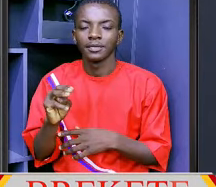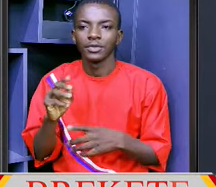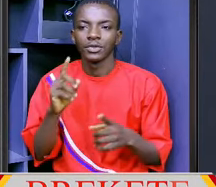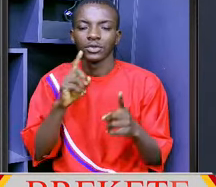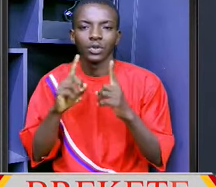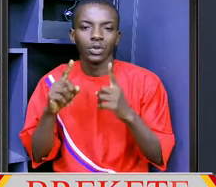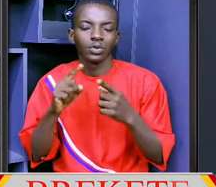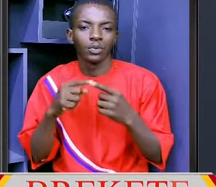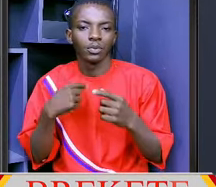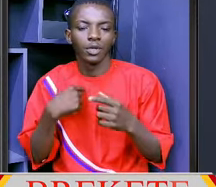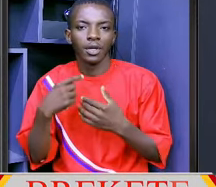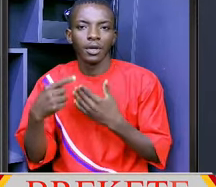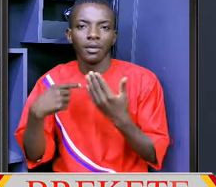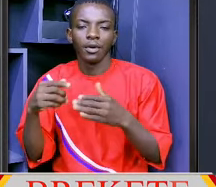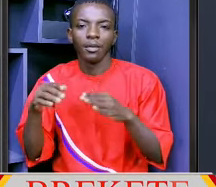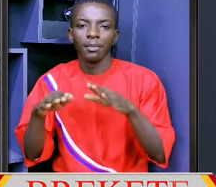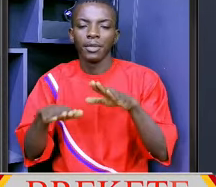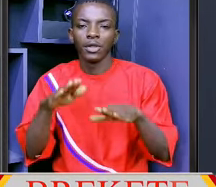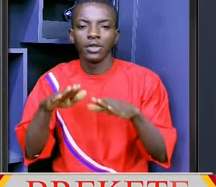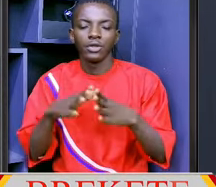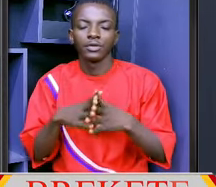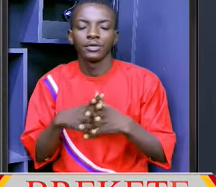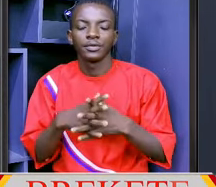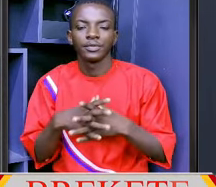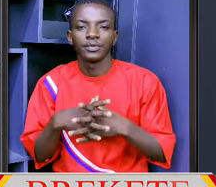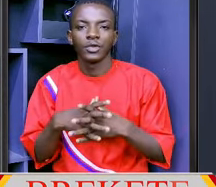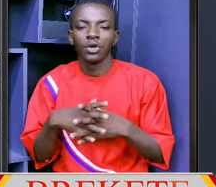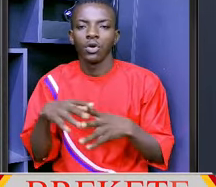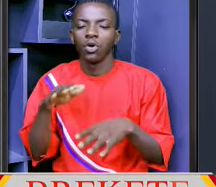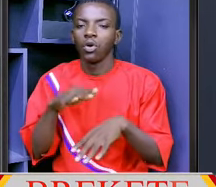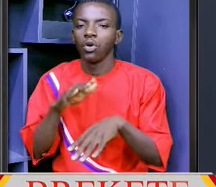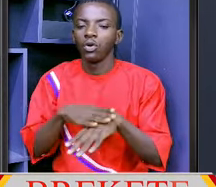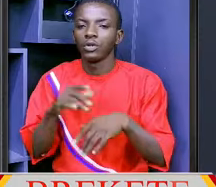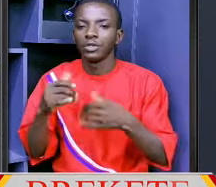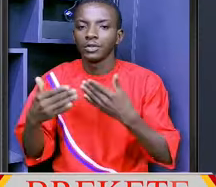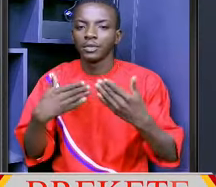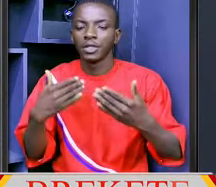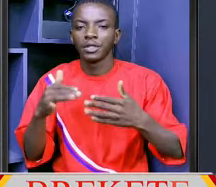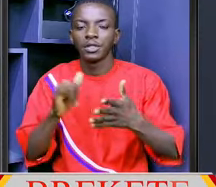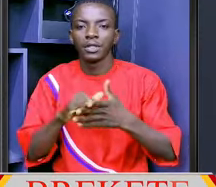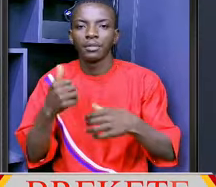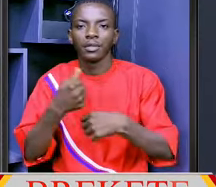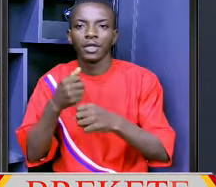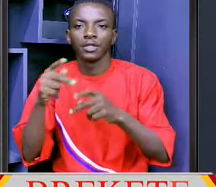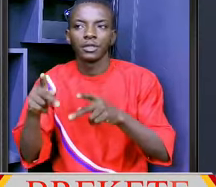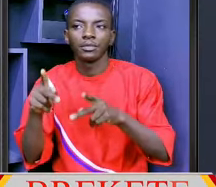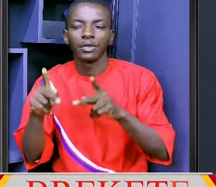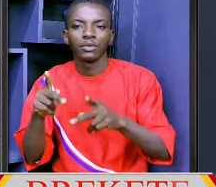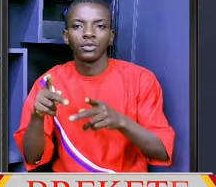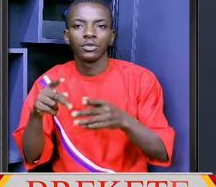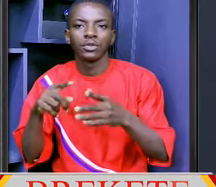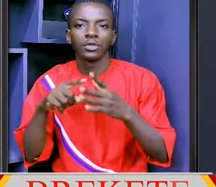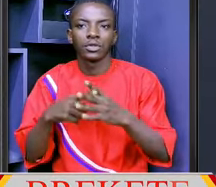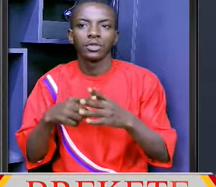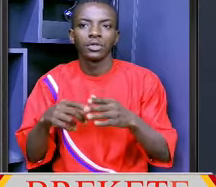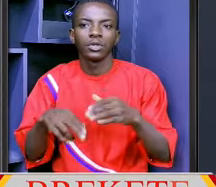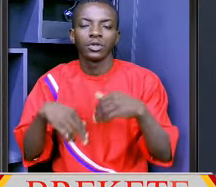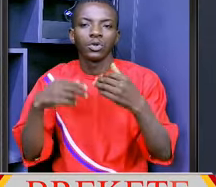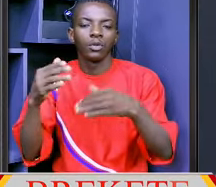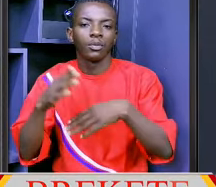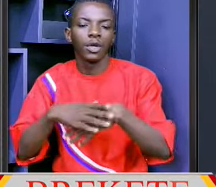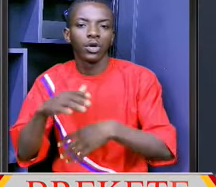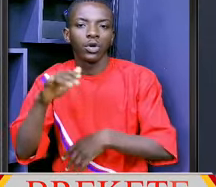talked to me about mediation on this matter. We make these people begin Wakago